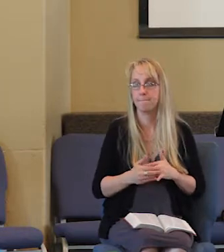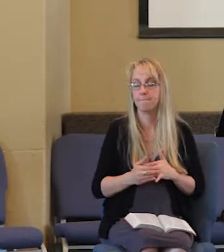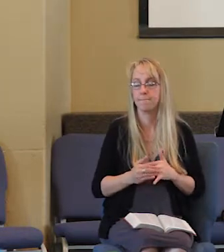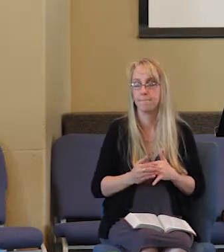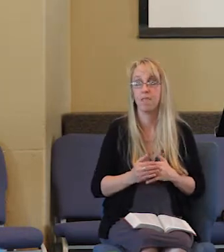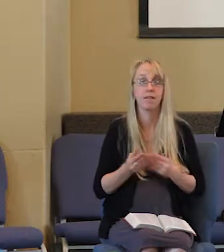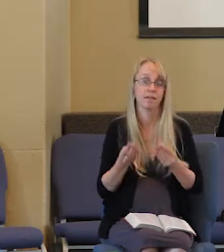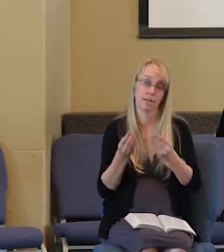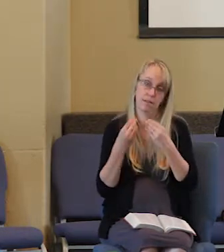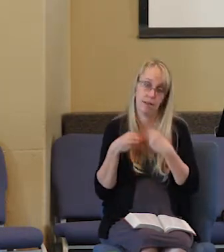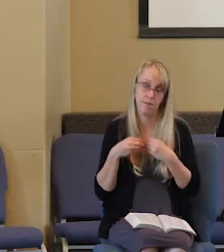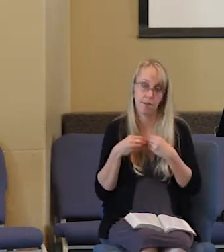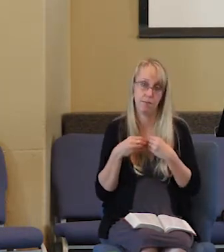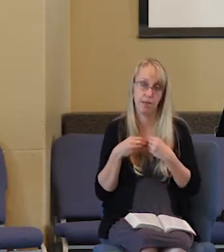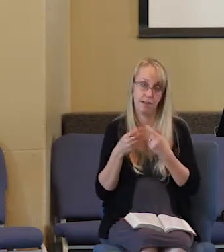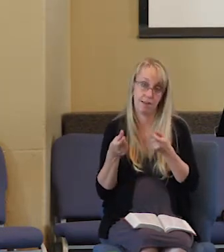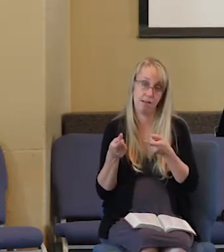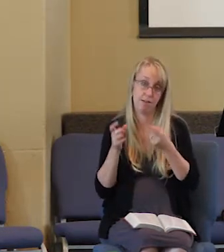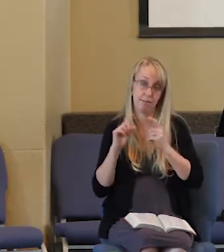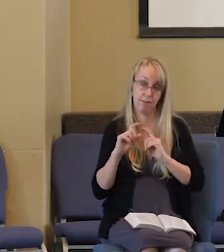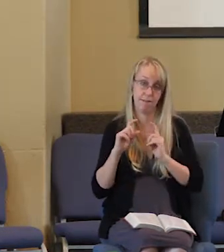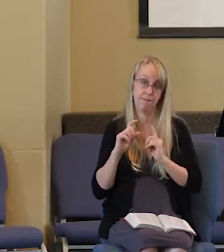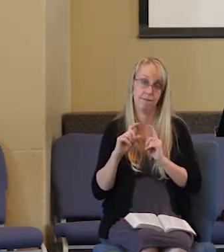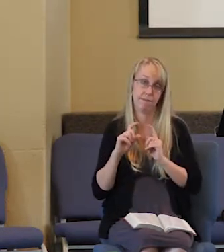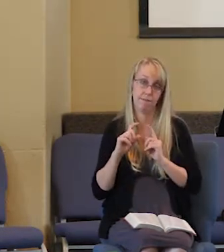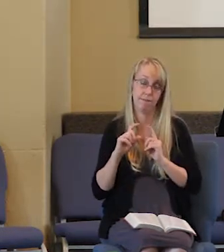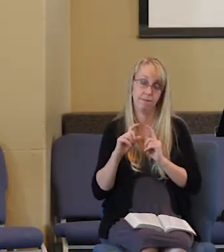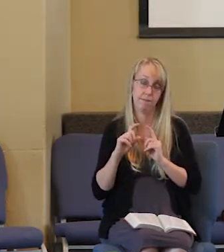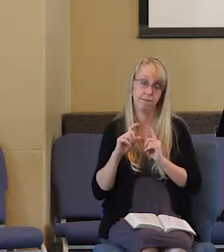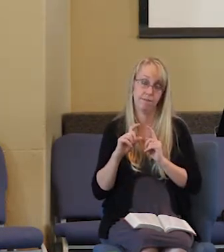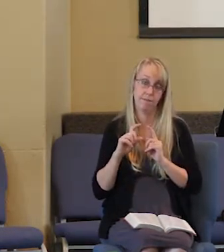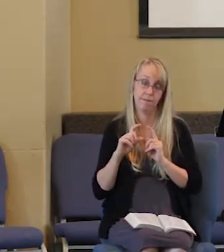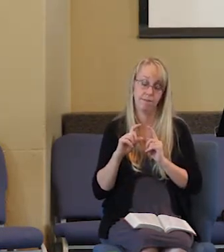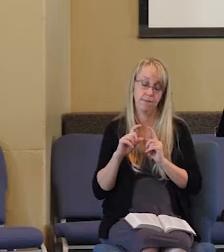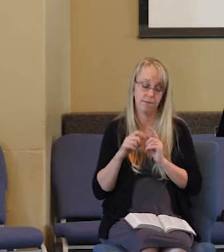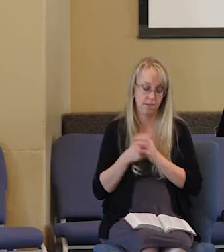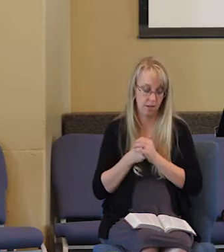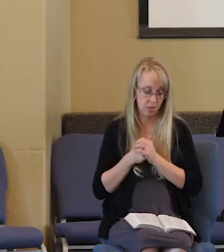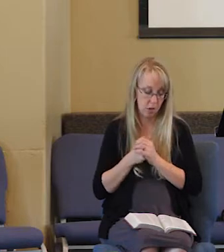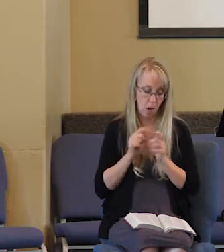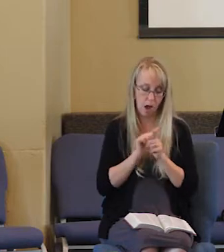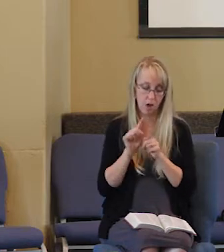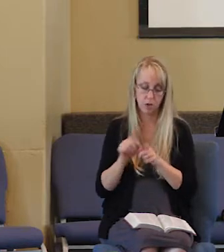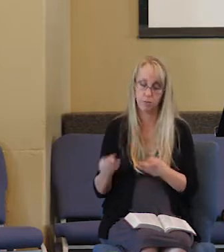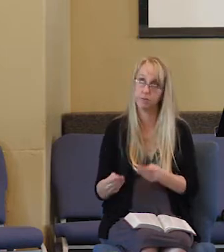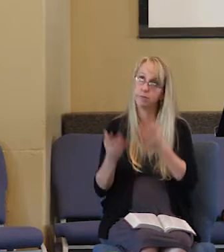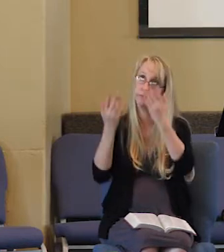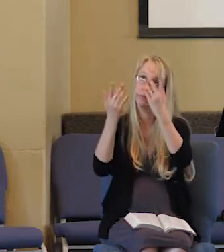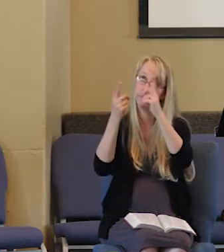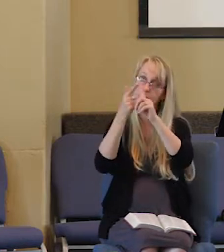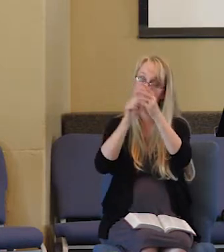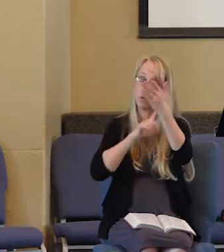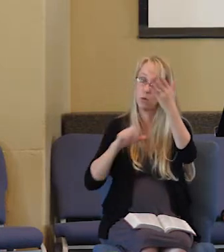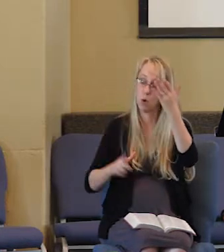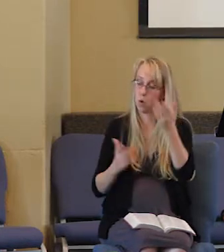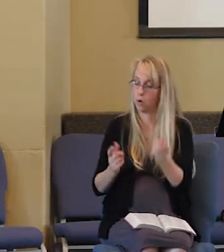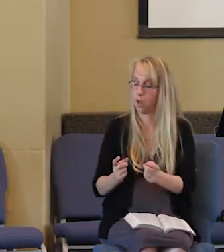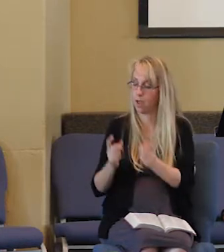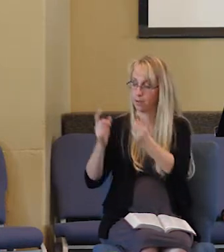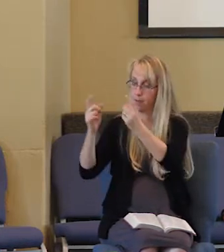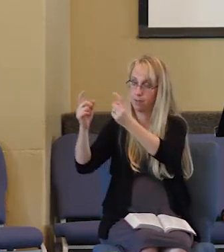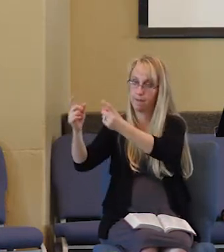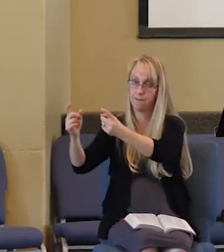He's given me a gift. So I've also dedicated him to the Lord. I'm giving